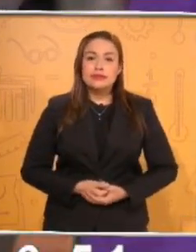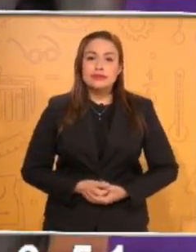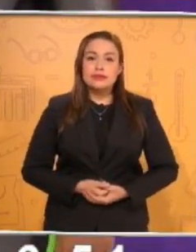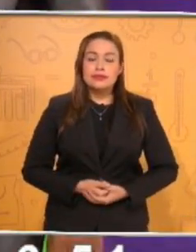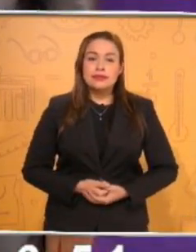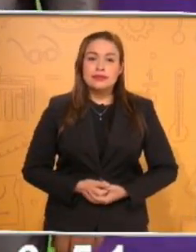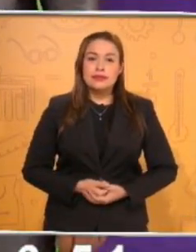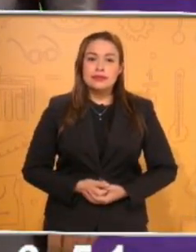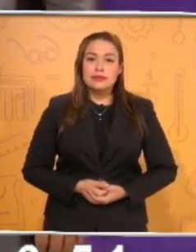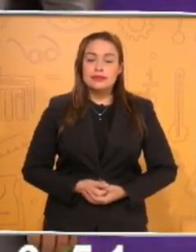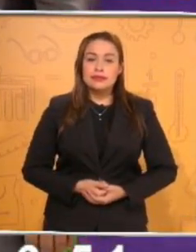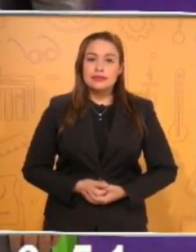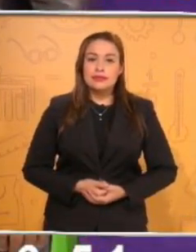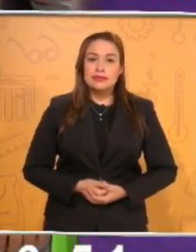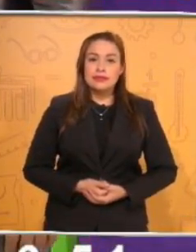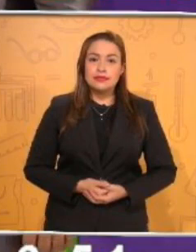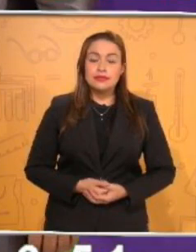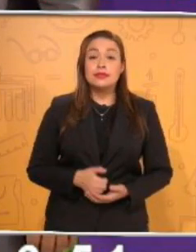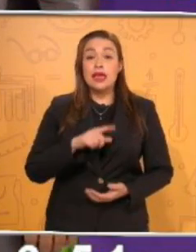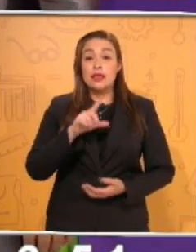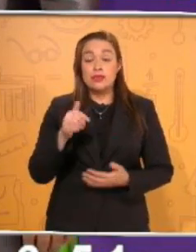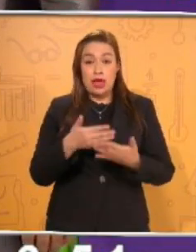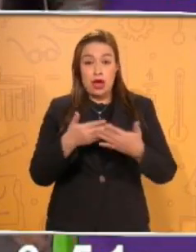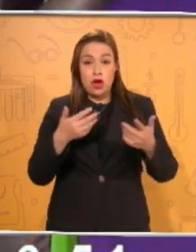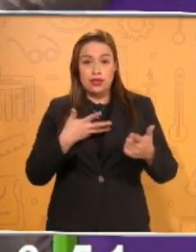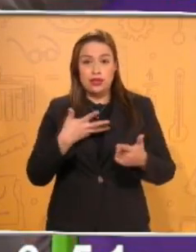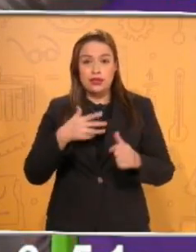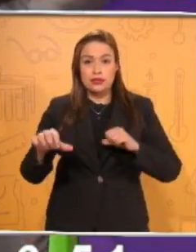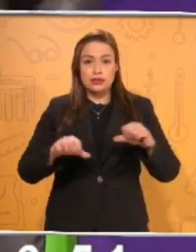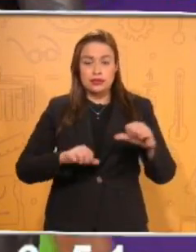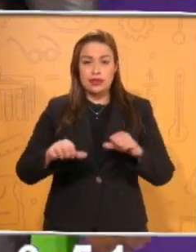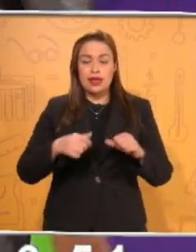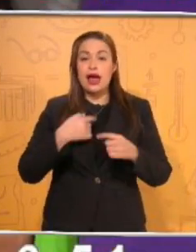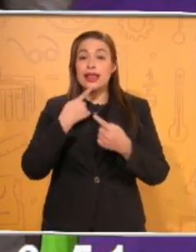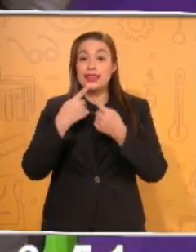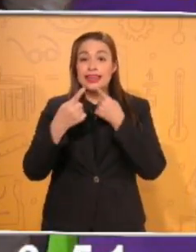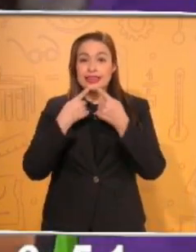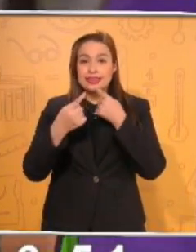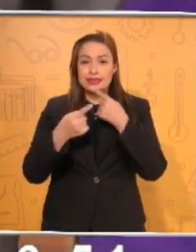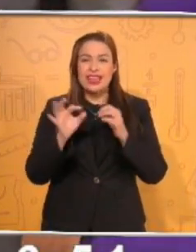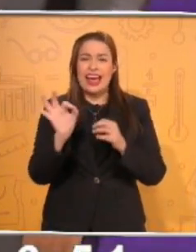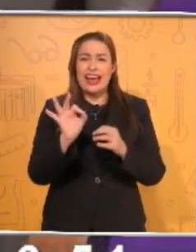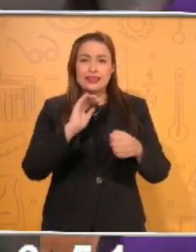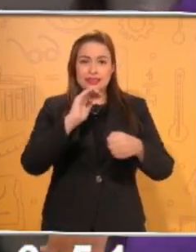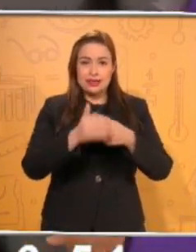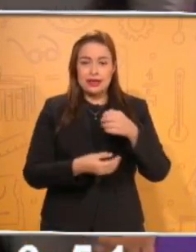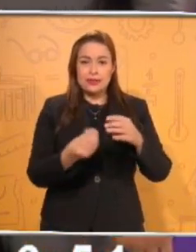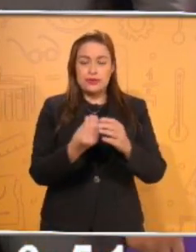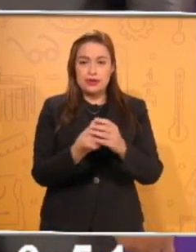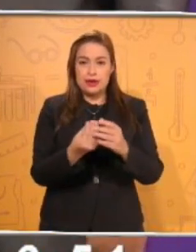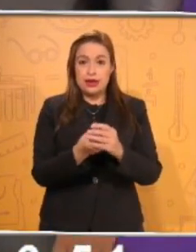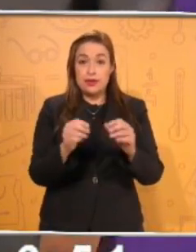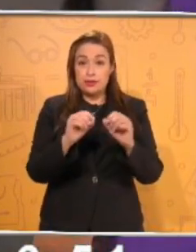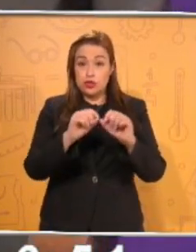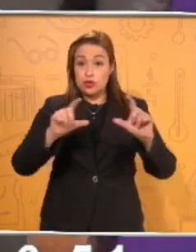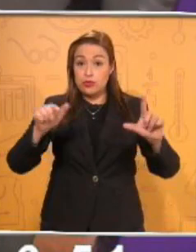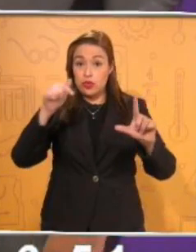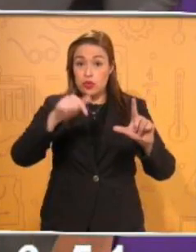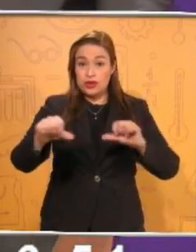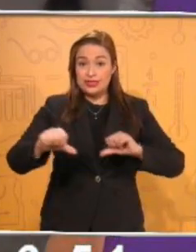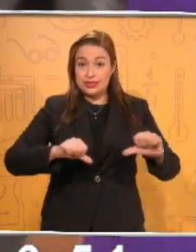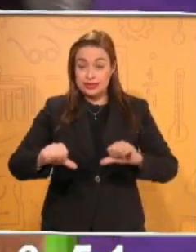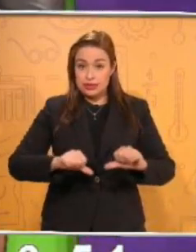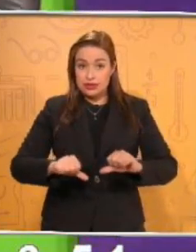Then we have our speaking time. We are almost finishing class. For this speaking activity,